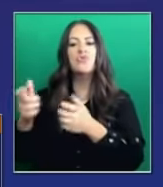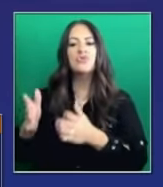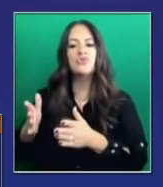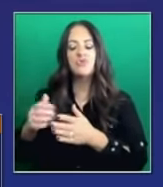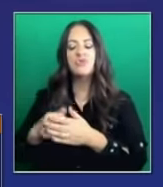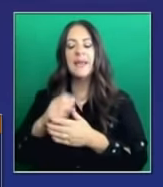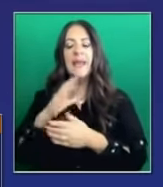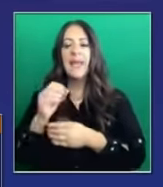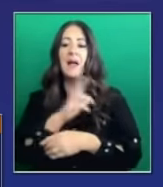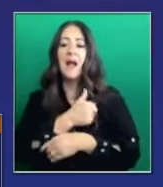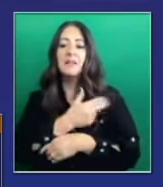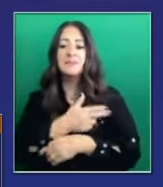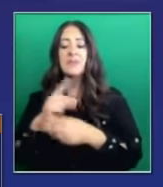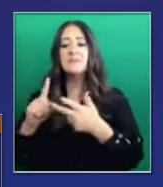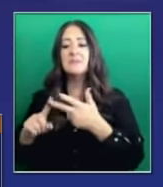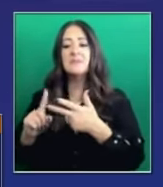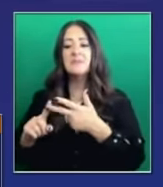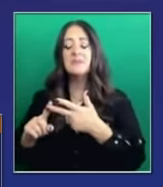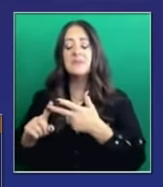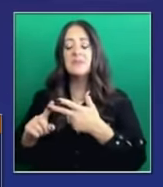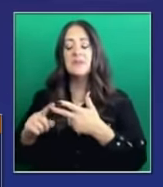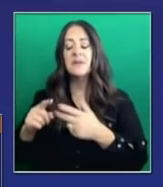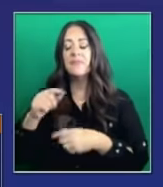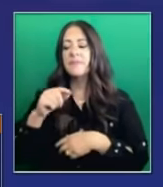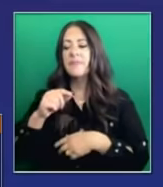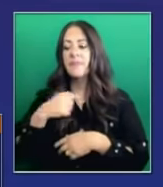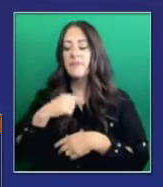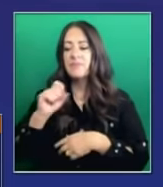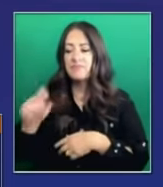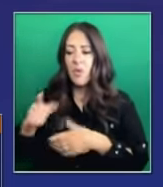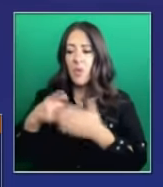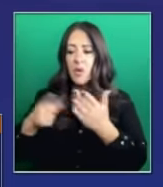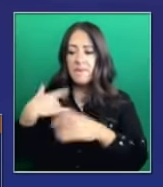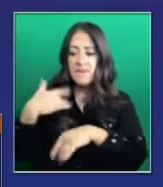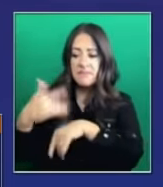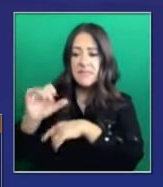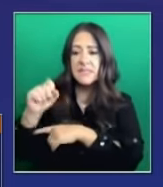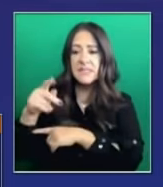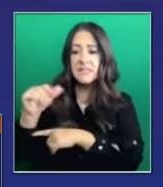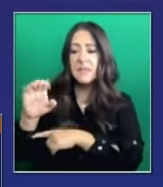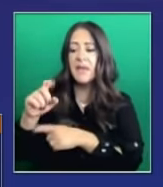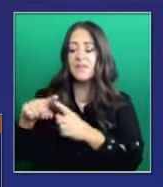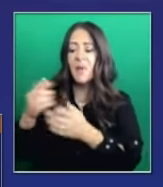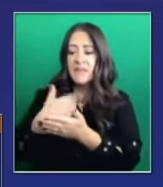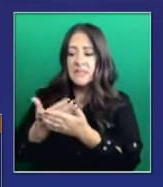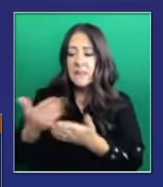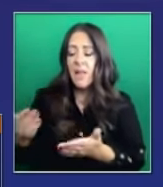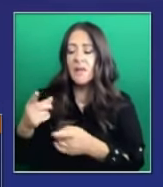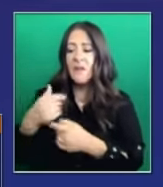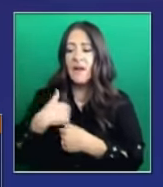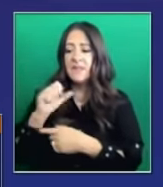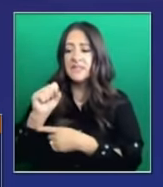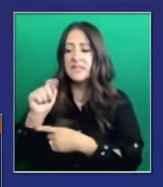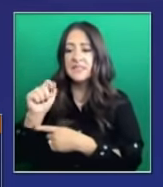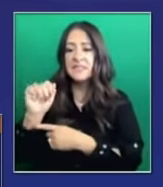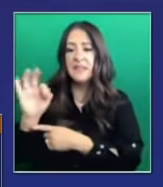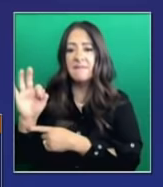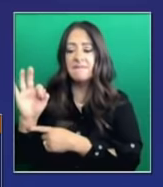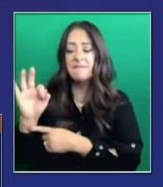hospitals themselves, identifying not just staffing needs, but space and supplies. Thankfully, to date, in much of